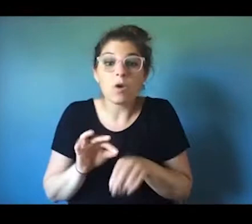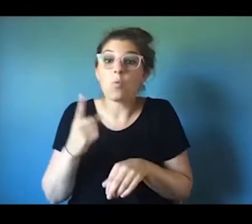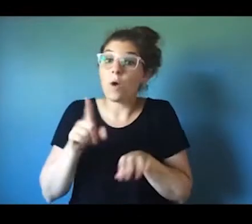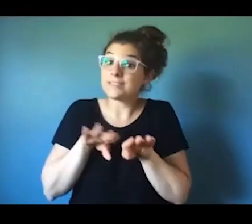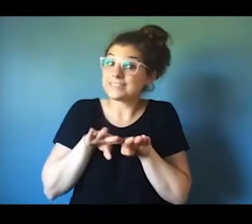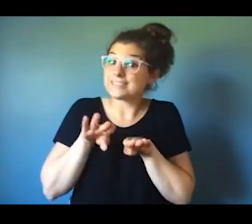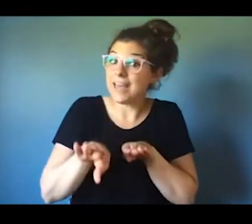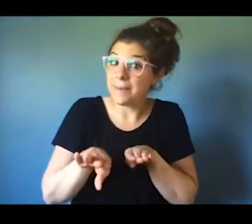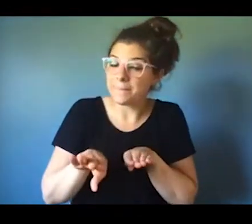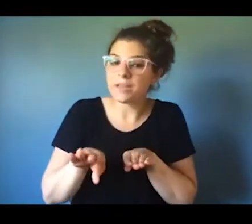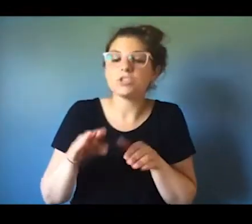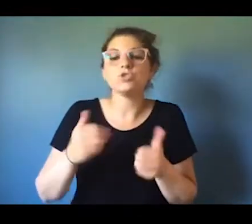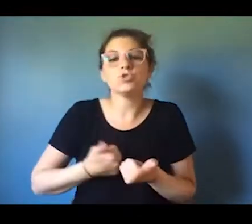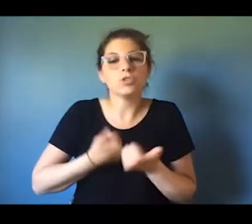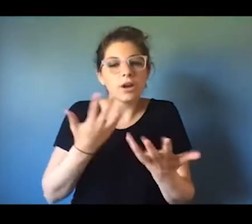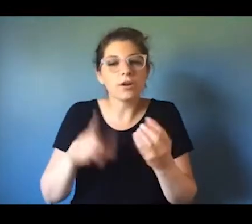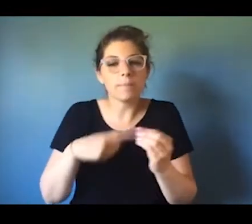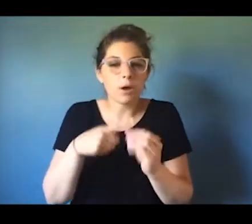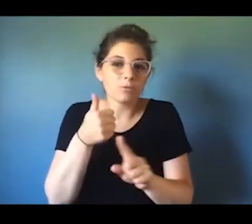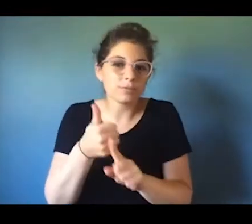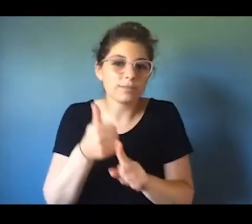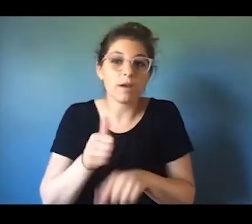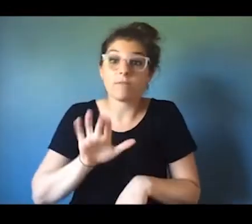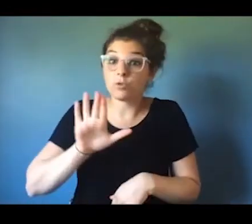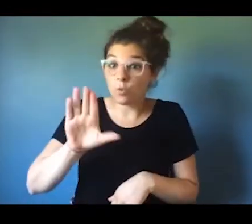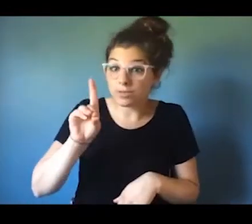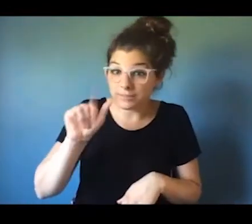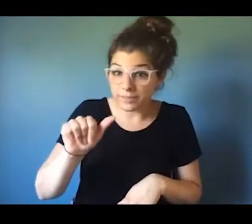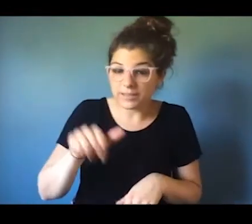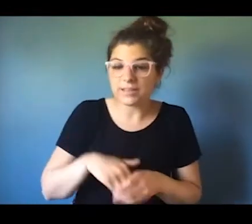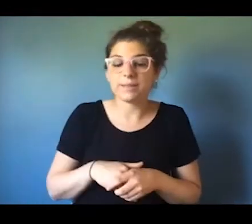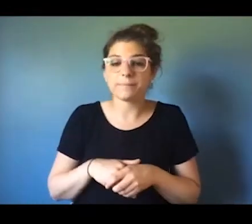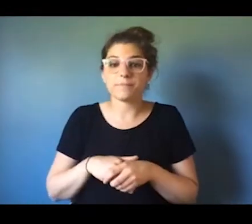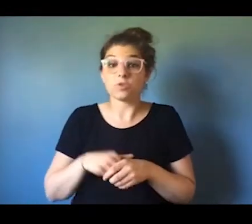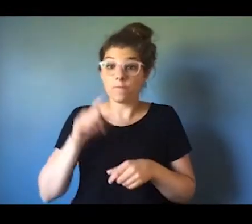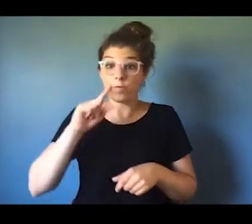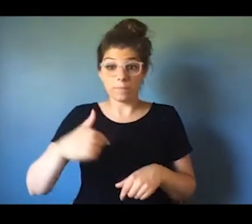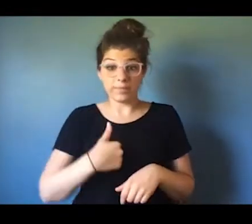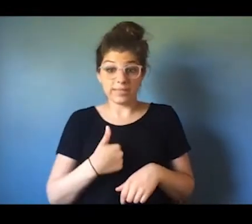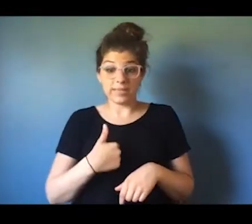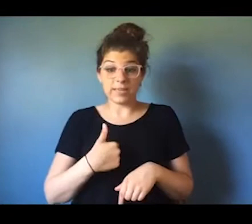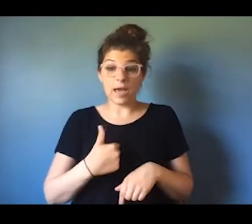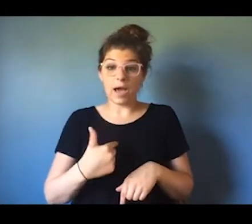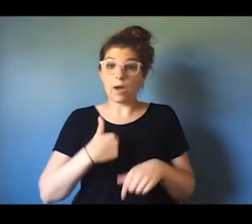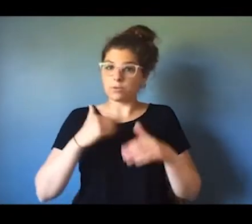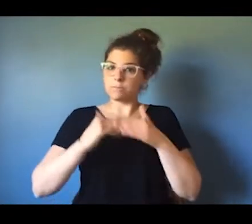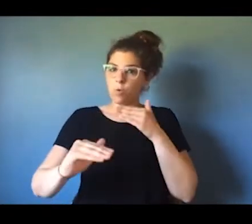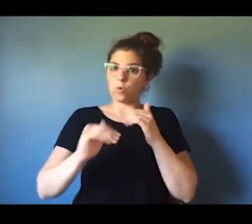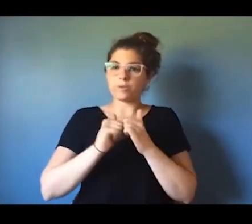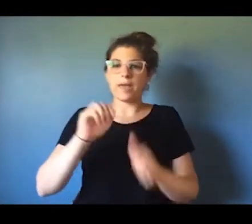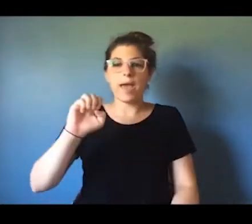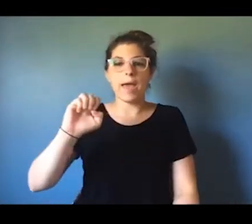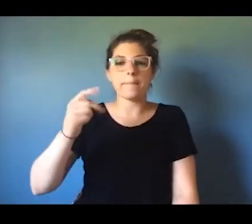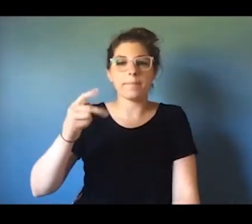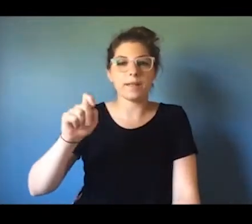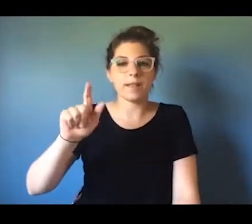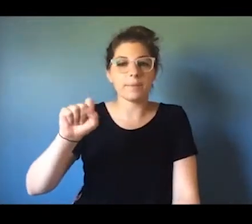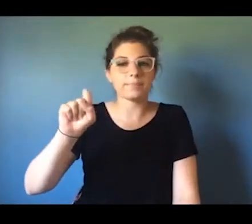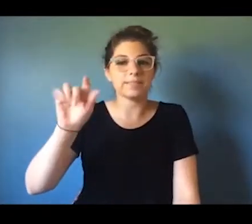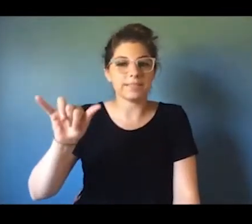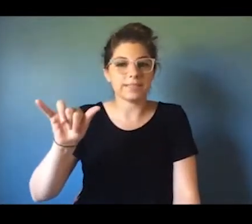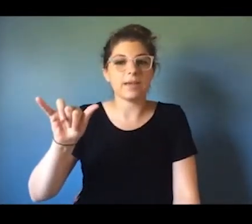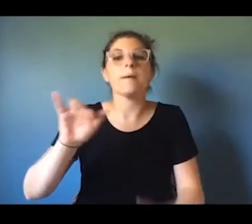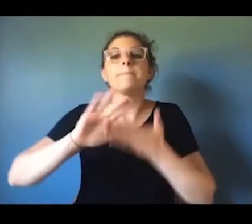disability awareness. I think it's so important. And one step in that, I think, can be sharing about yourself, about your own disability. So, for